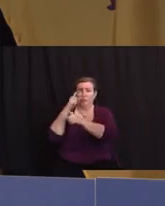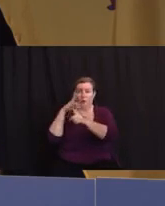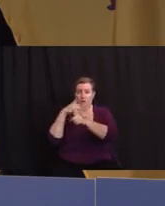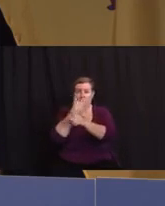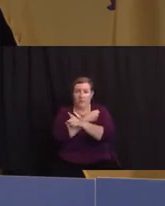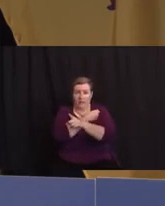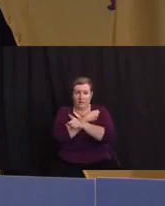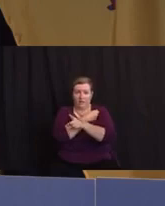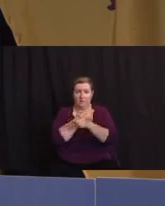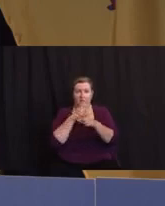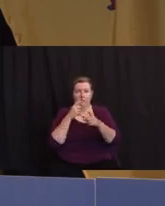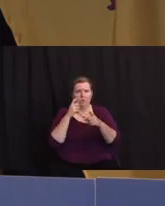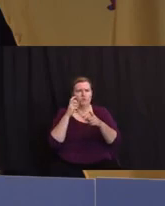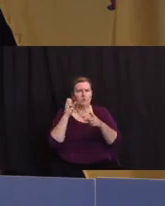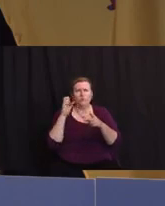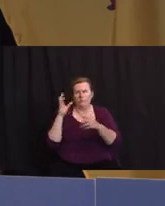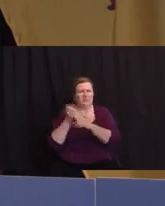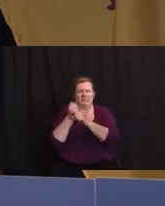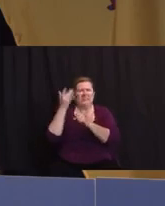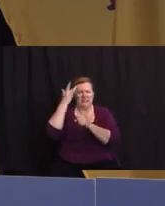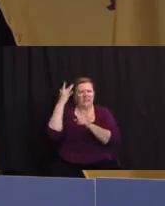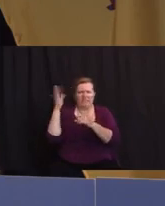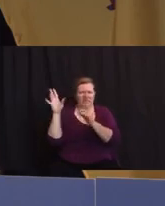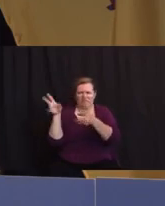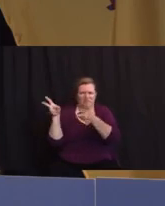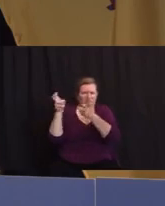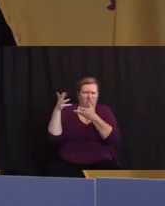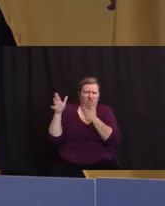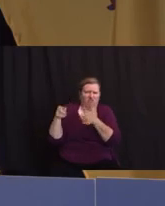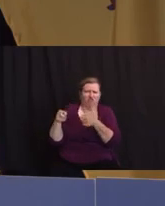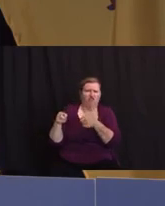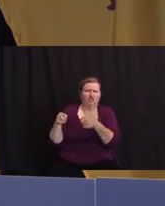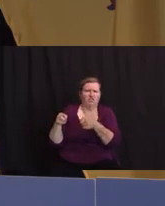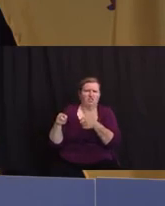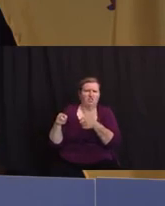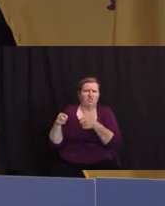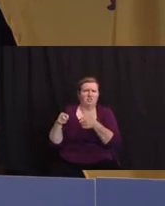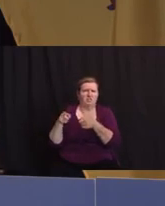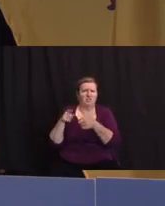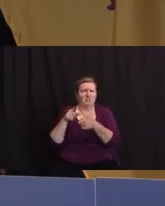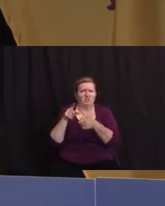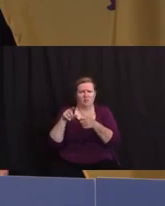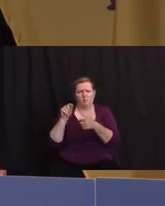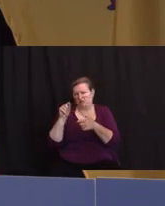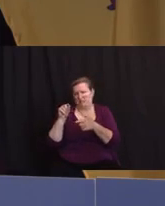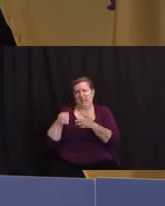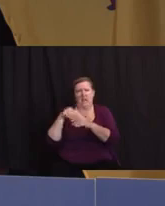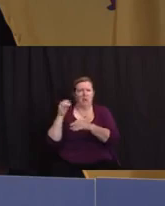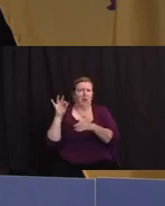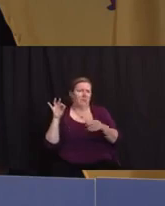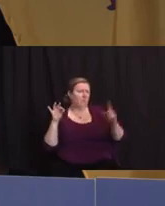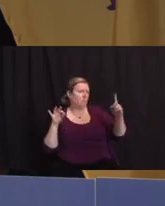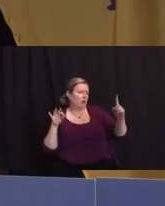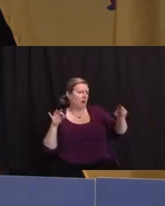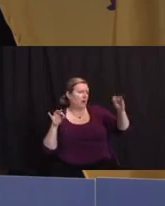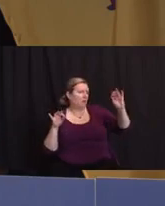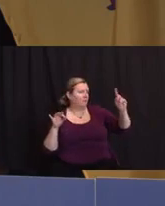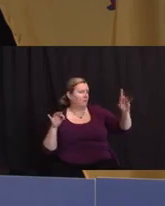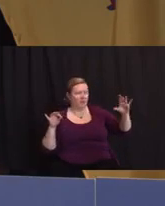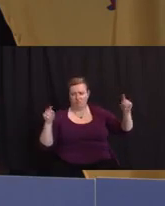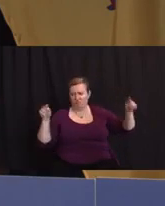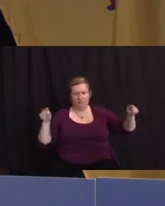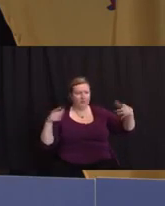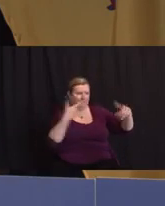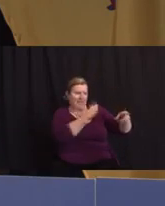got ill, now I have 20 people who are ill who weren't vaccinated compared to one person who was vaccinated. Now what I'm doing